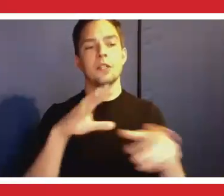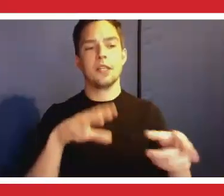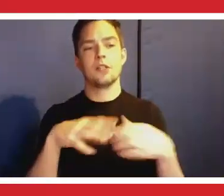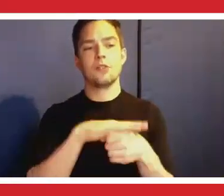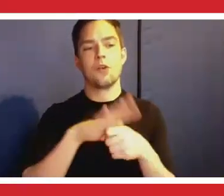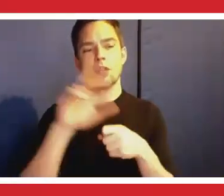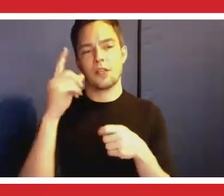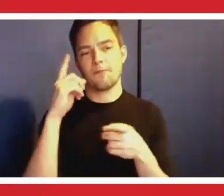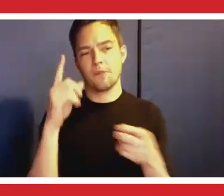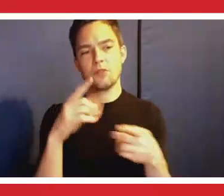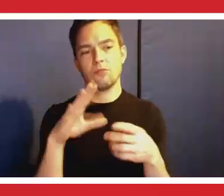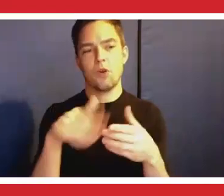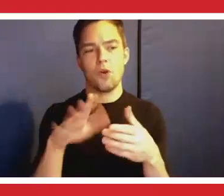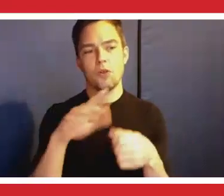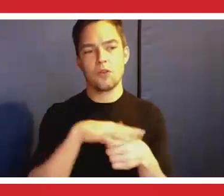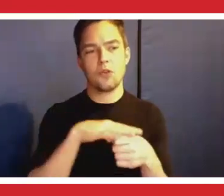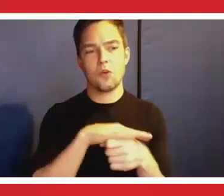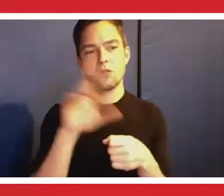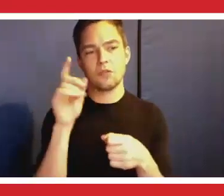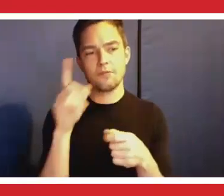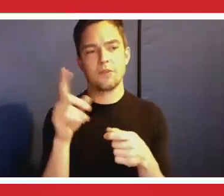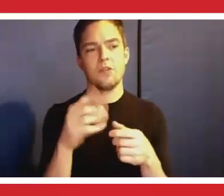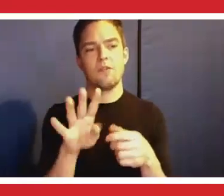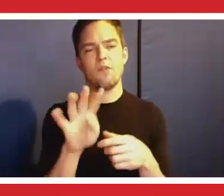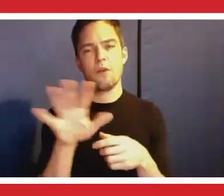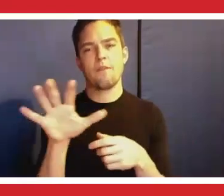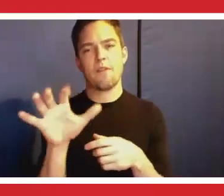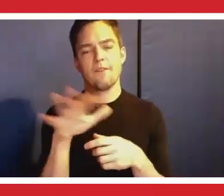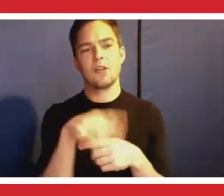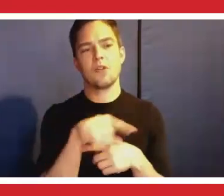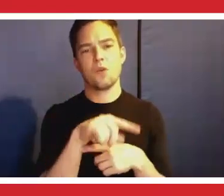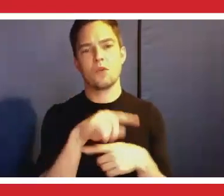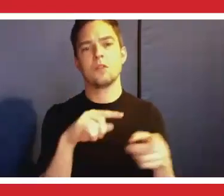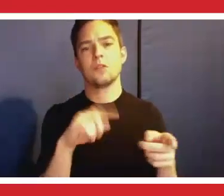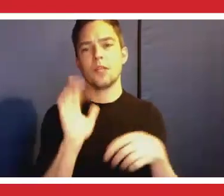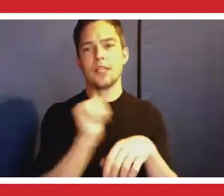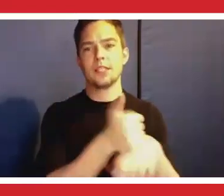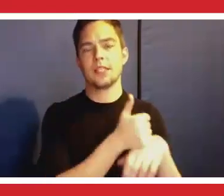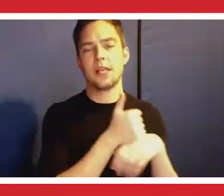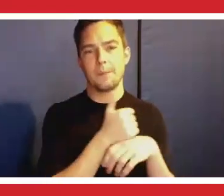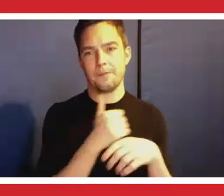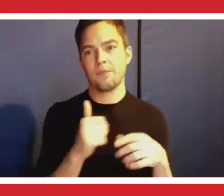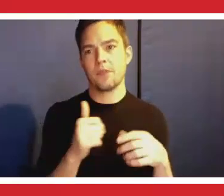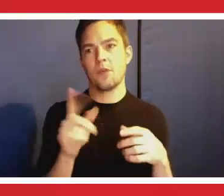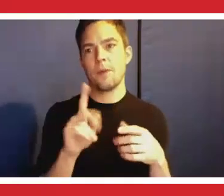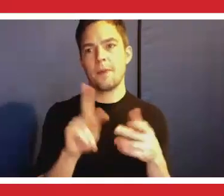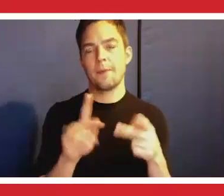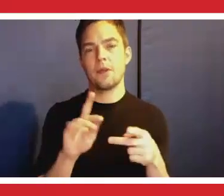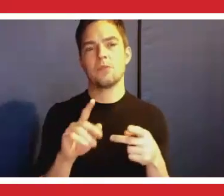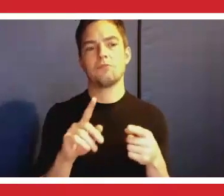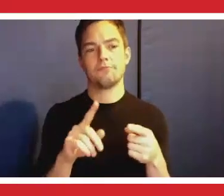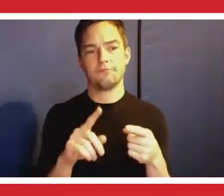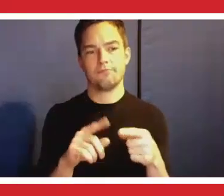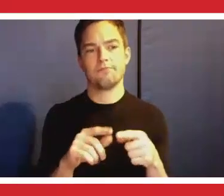rural local government offices, 4,500 of them. We set up centers where people would come, pay a small fee,